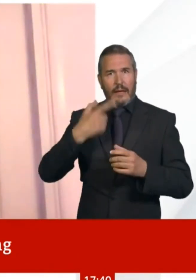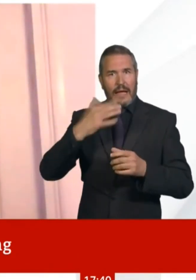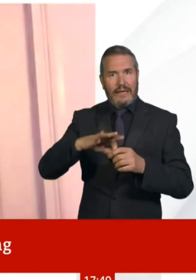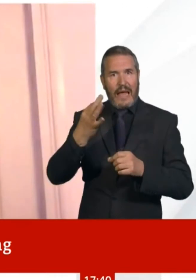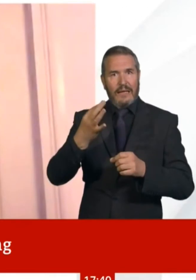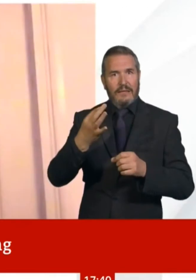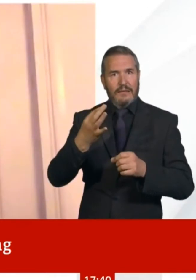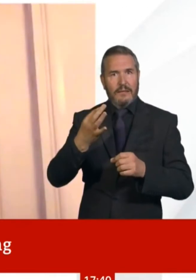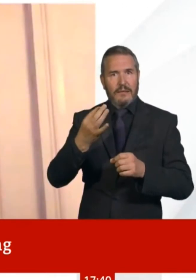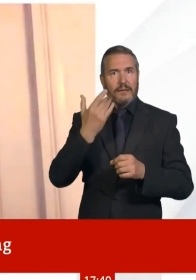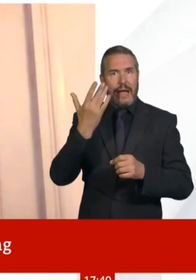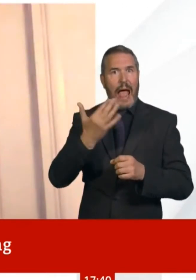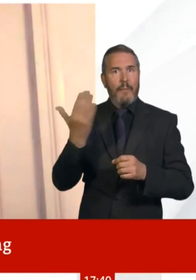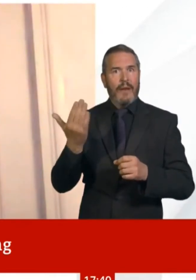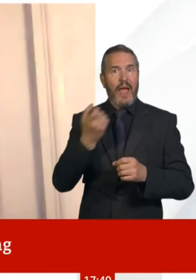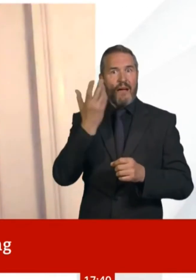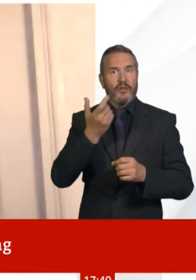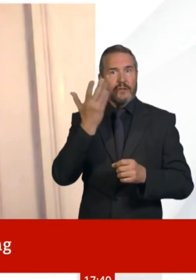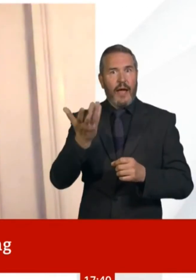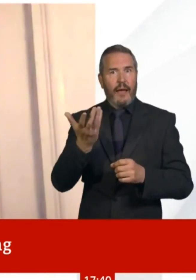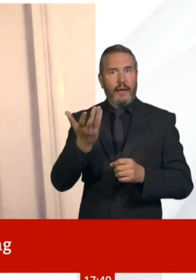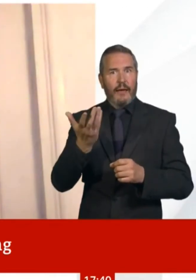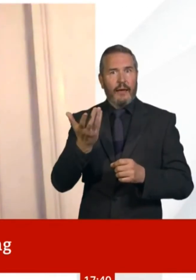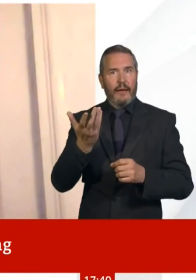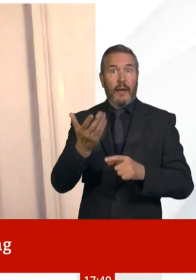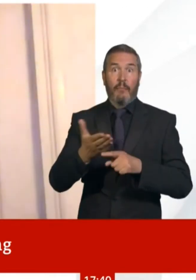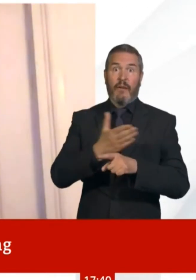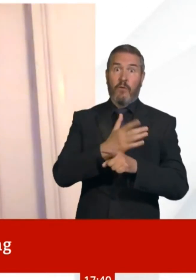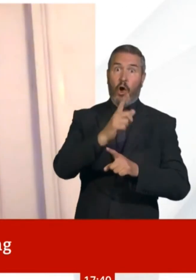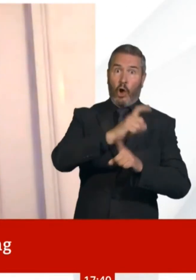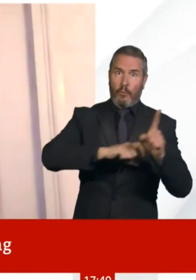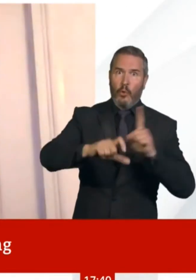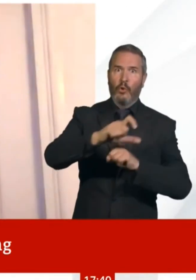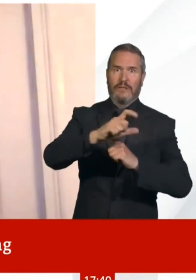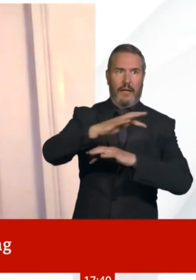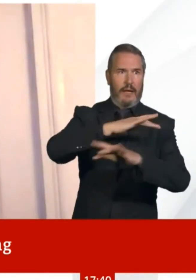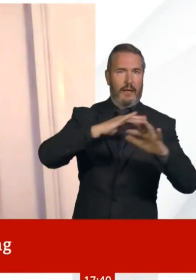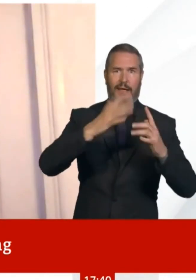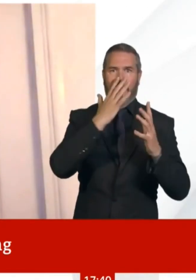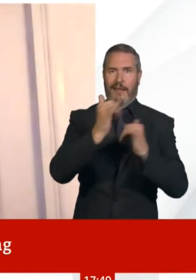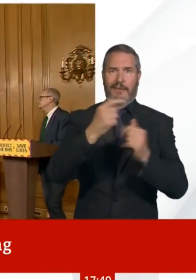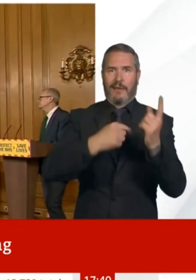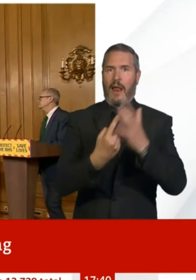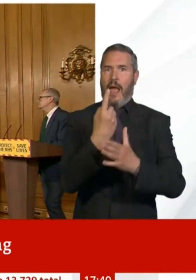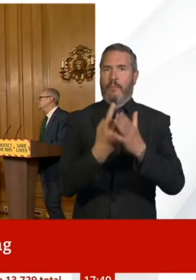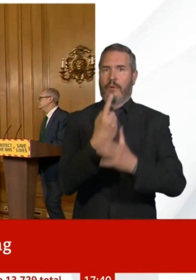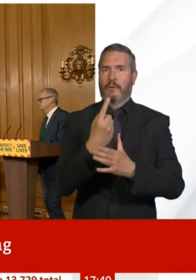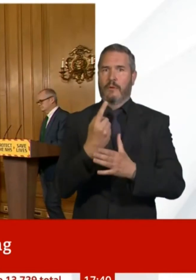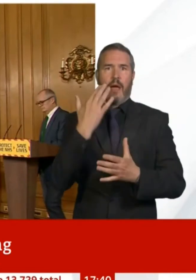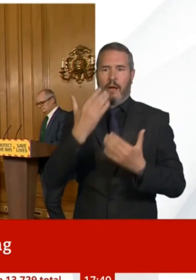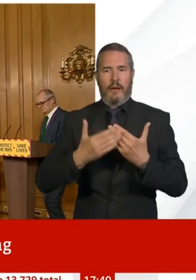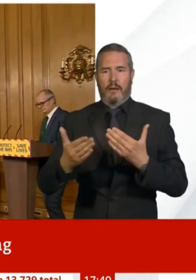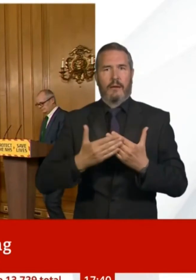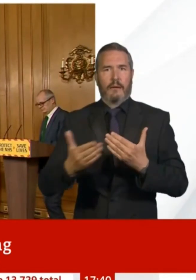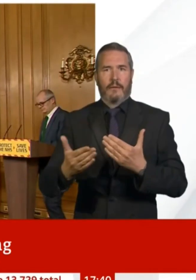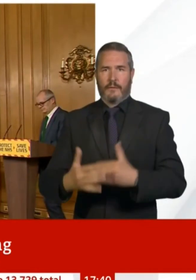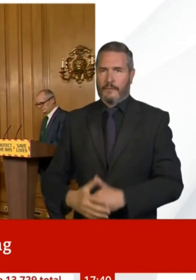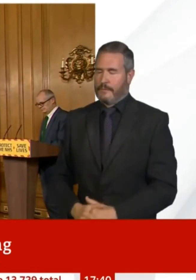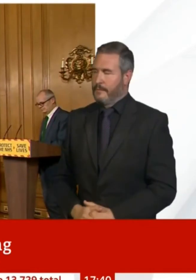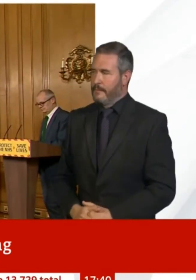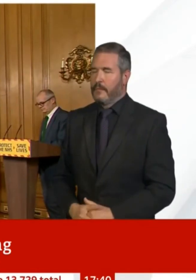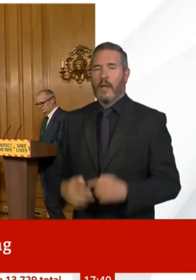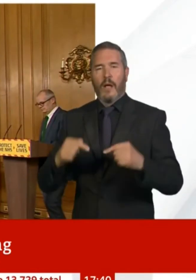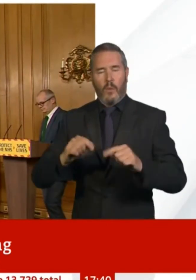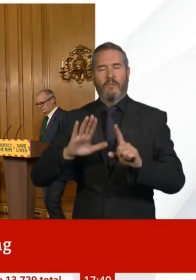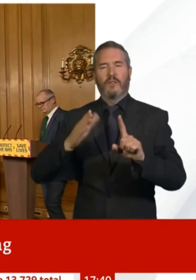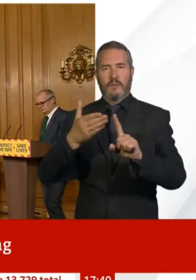to be available before community testing can begin? Well, we've got the initial target of